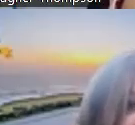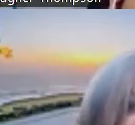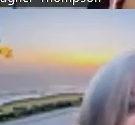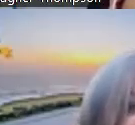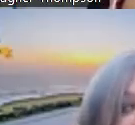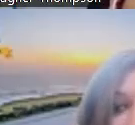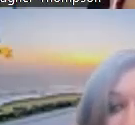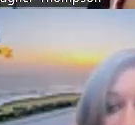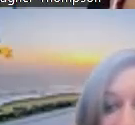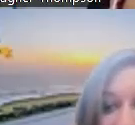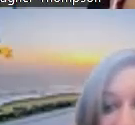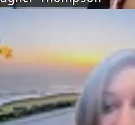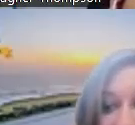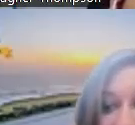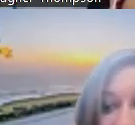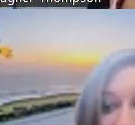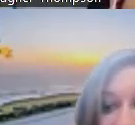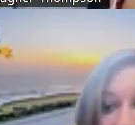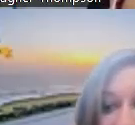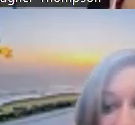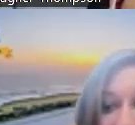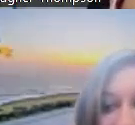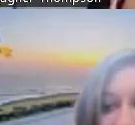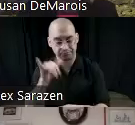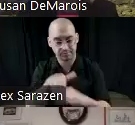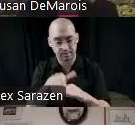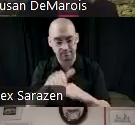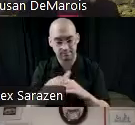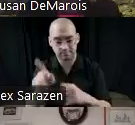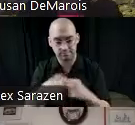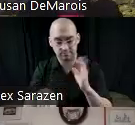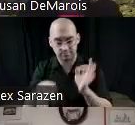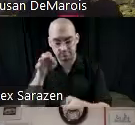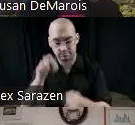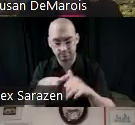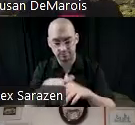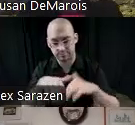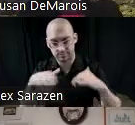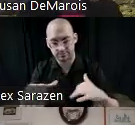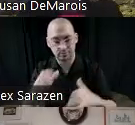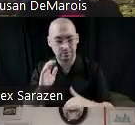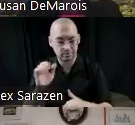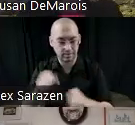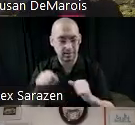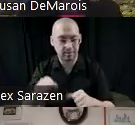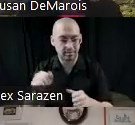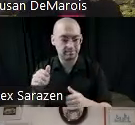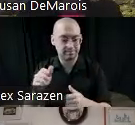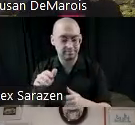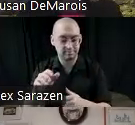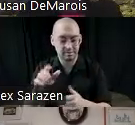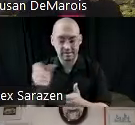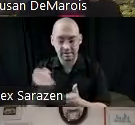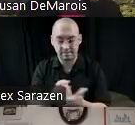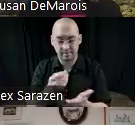things, I'm the chair of the California Access to Justice Commission, and we were able to get funding for some legal aid programs